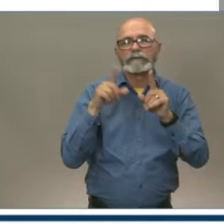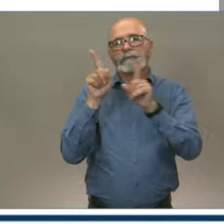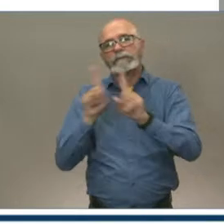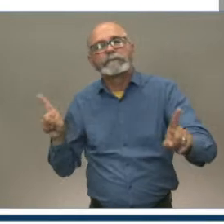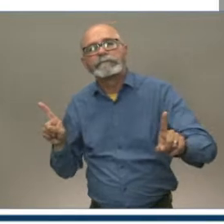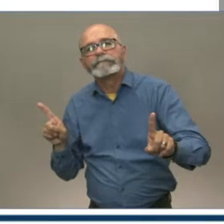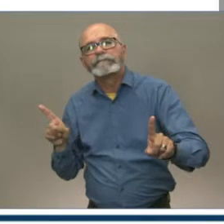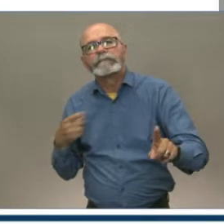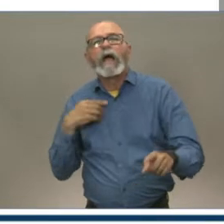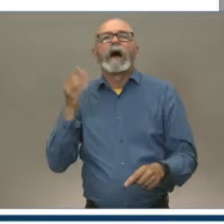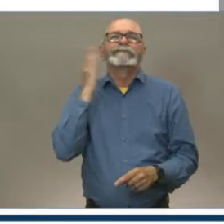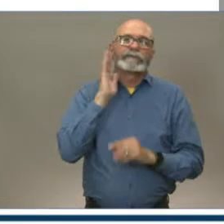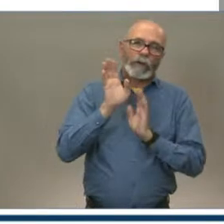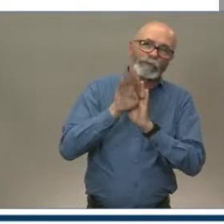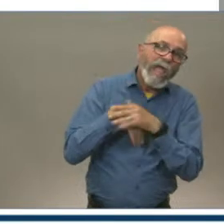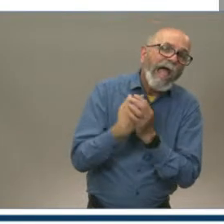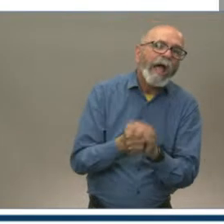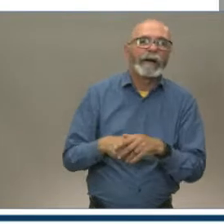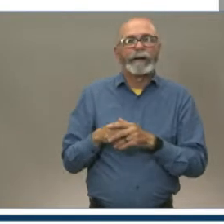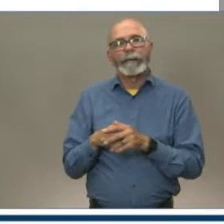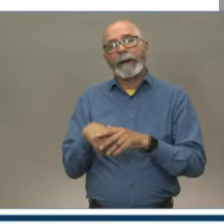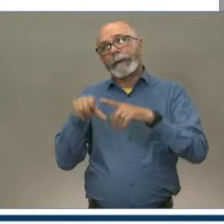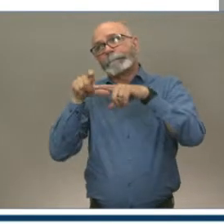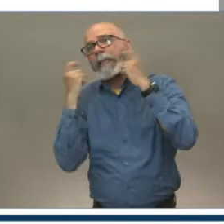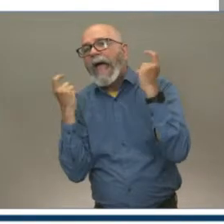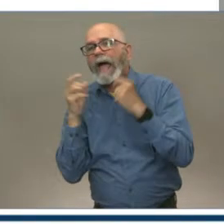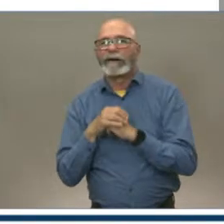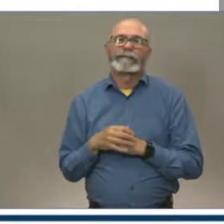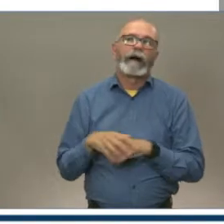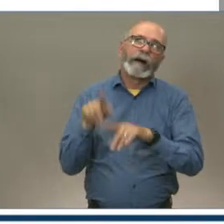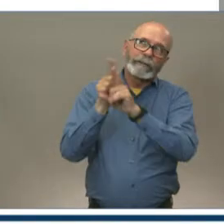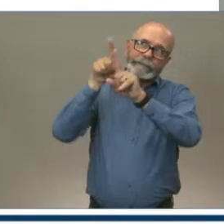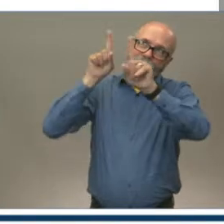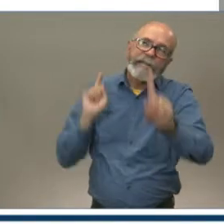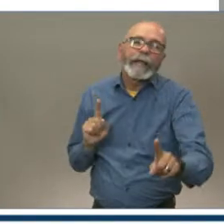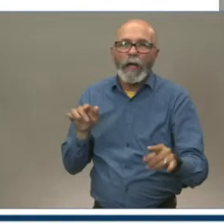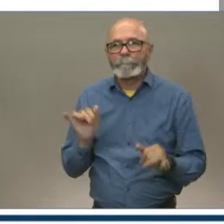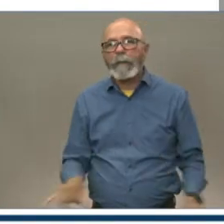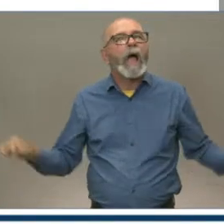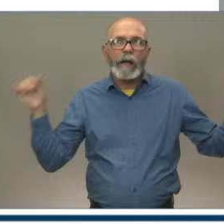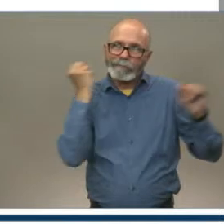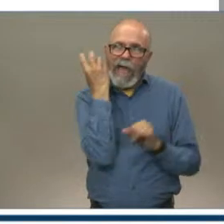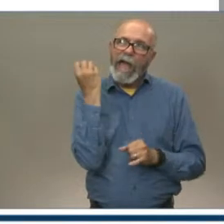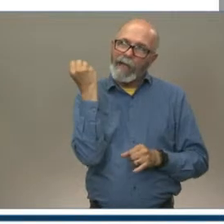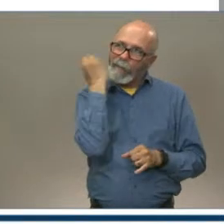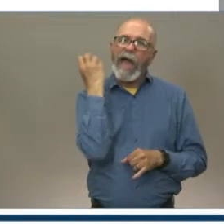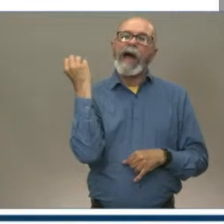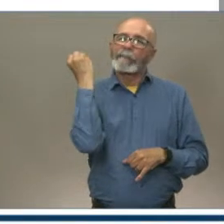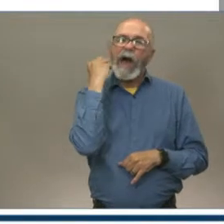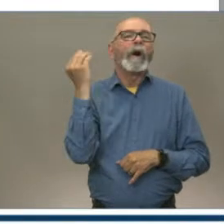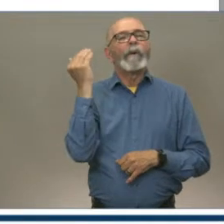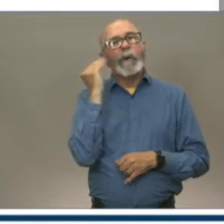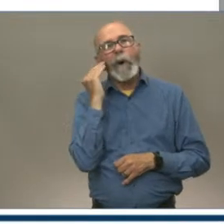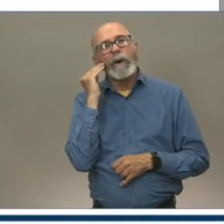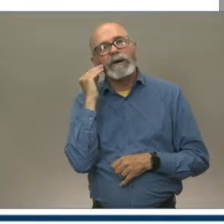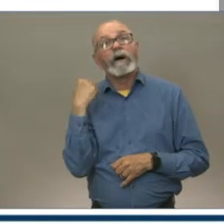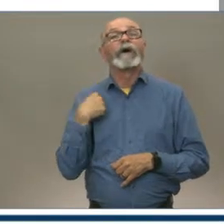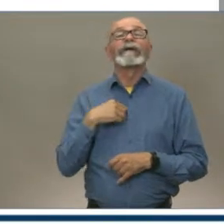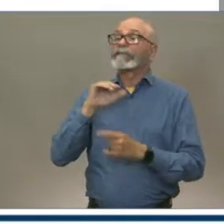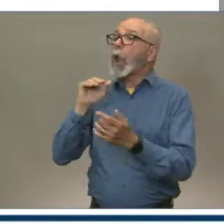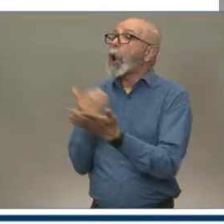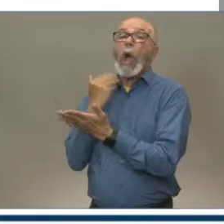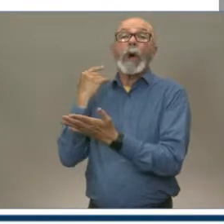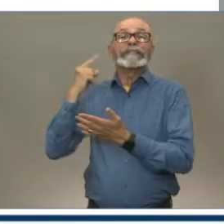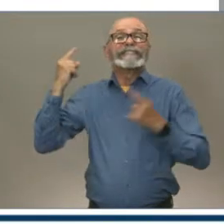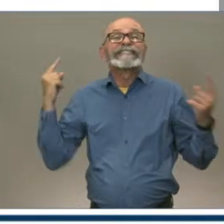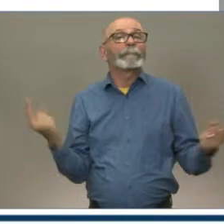your hands, wear your mask, and keep your distance. And you have to follow these latest restrictions. It's not easy as your premier to tell you